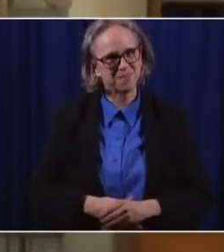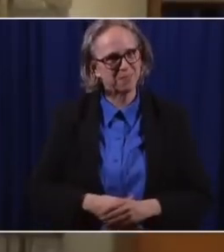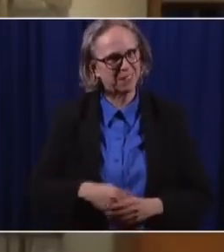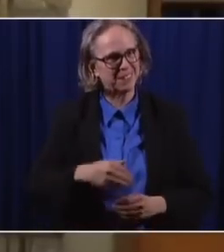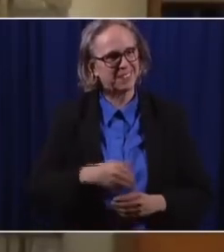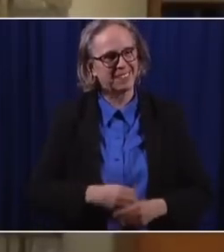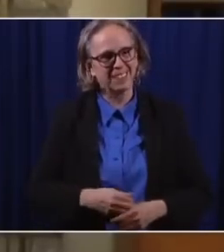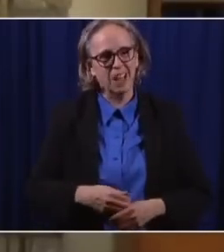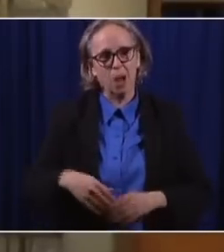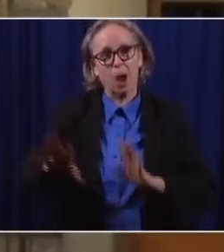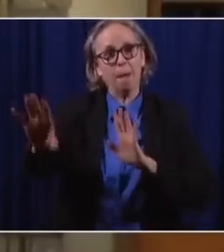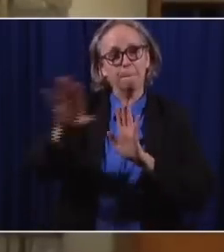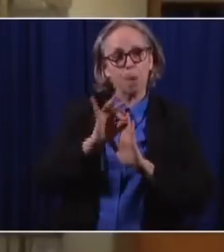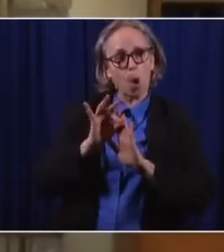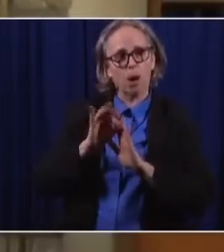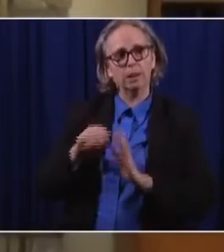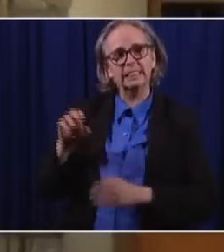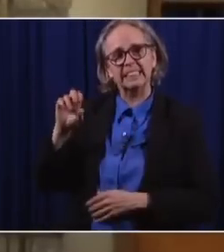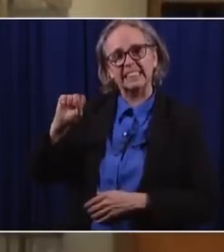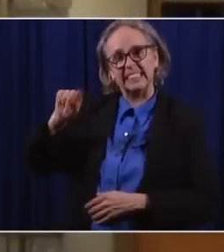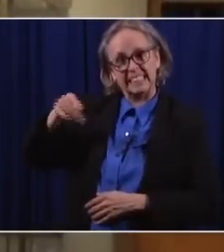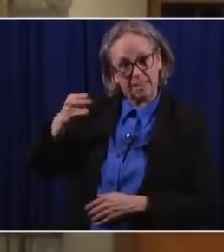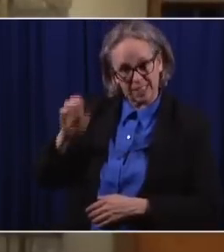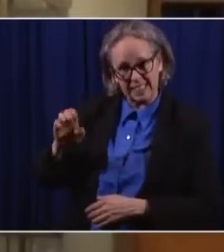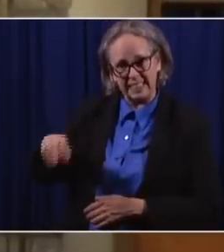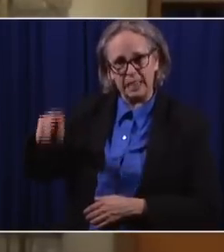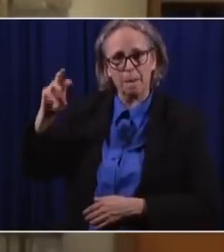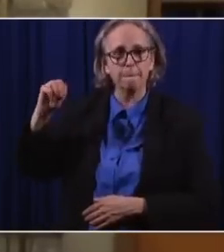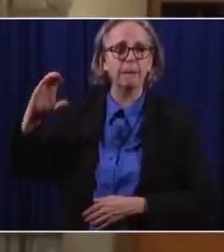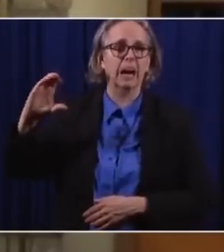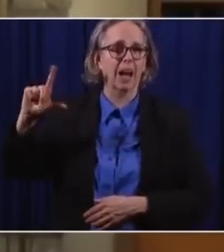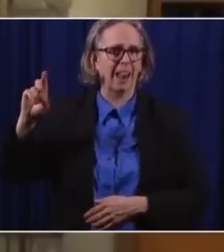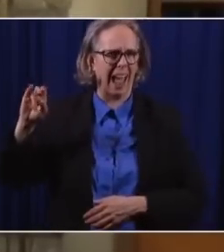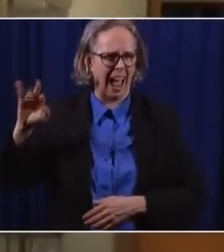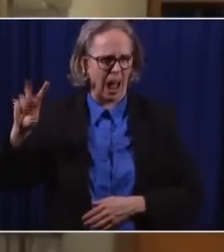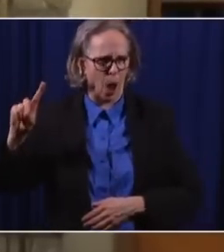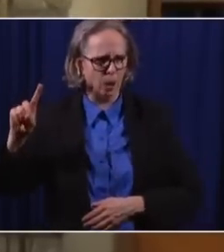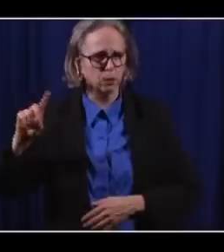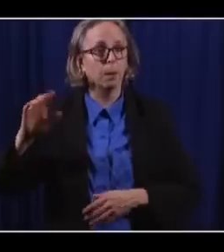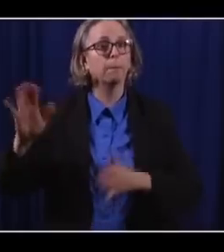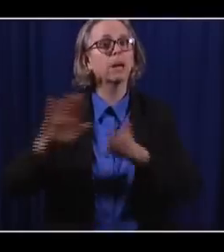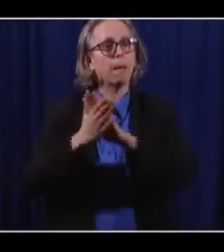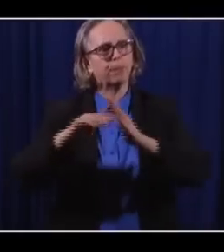appointment of Stephanie McLeod to be our new health director.